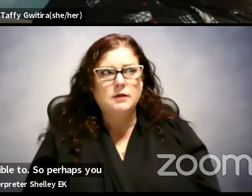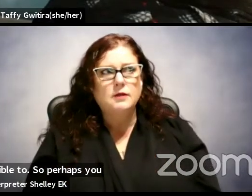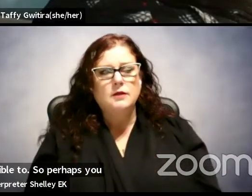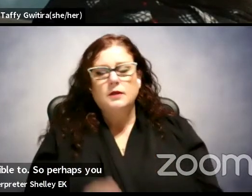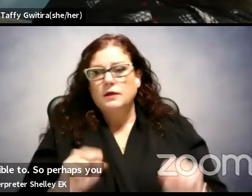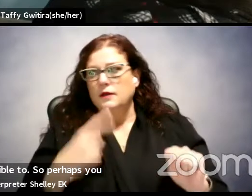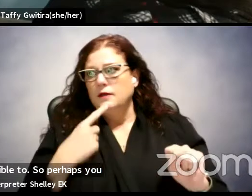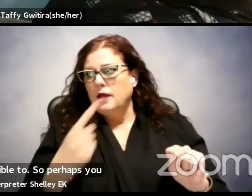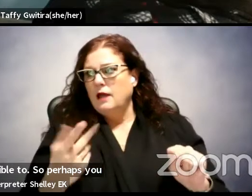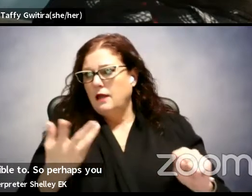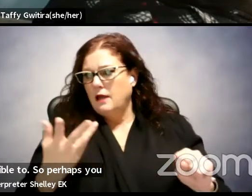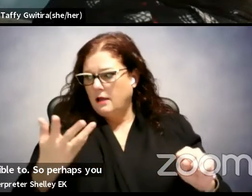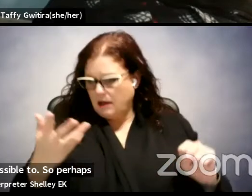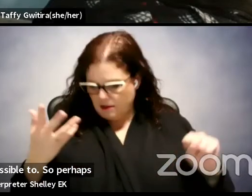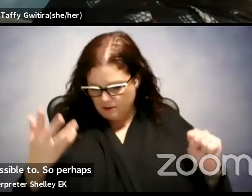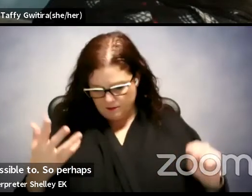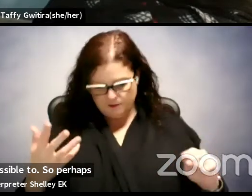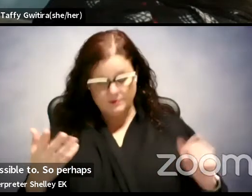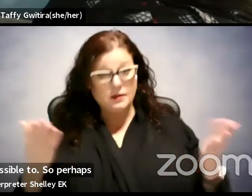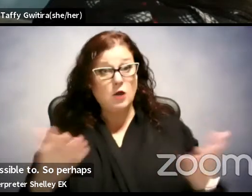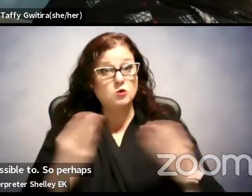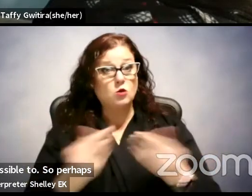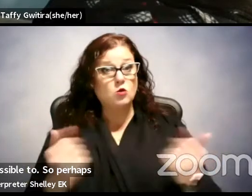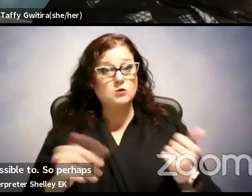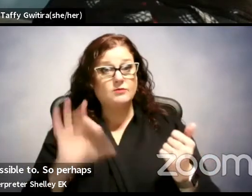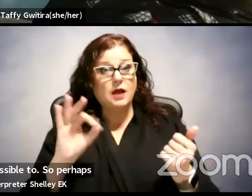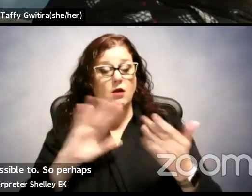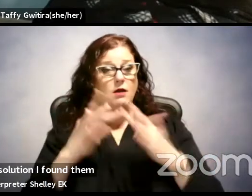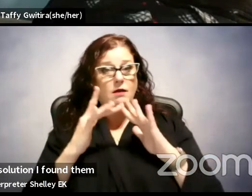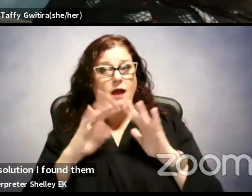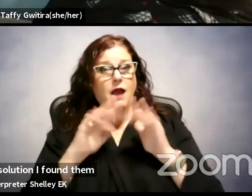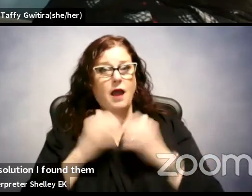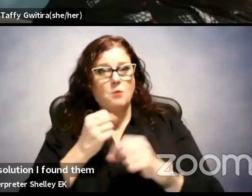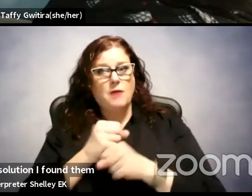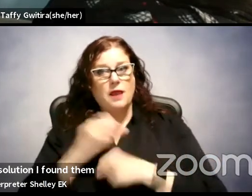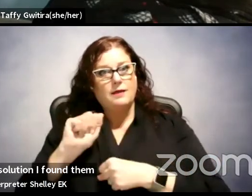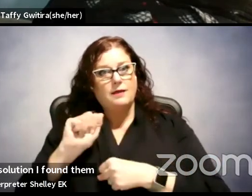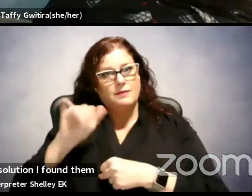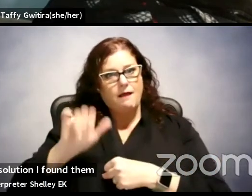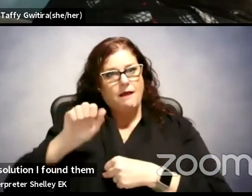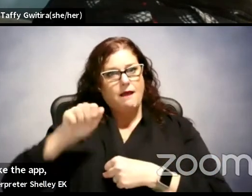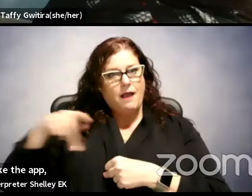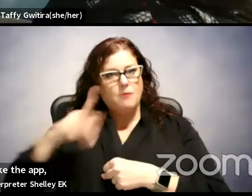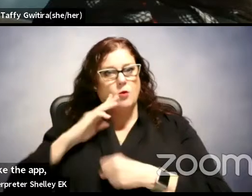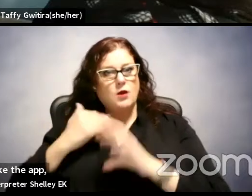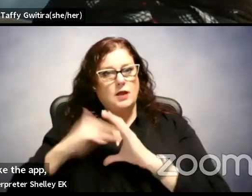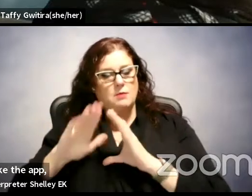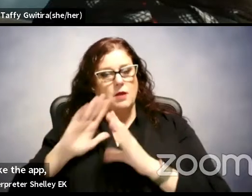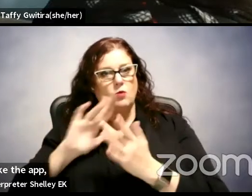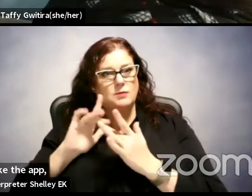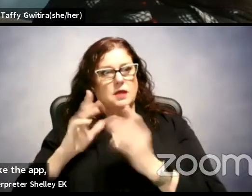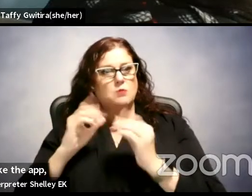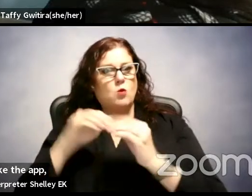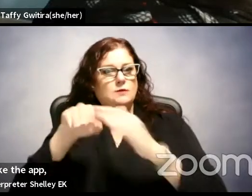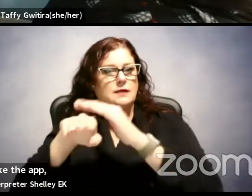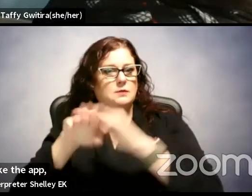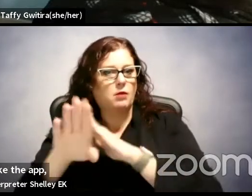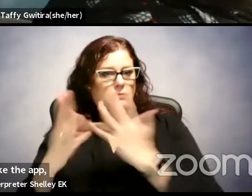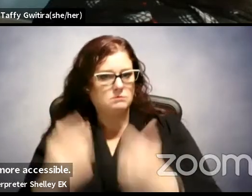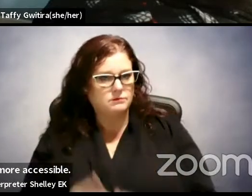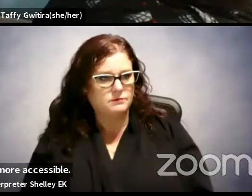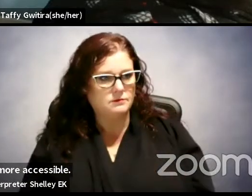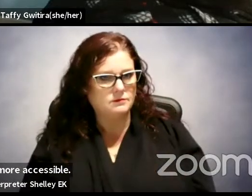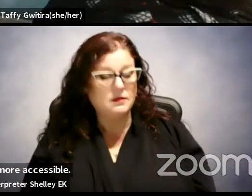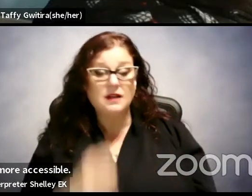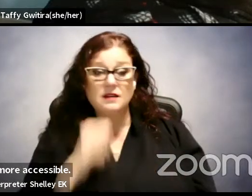say, here's a solution I found online to how to make the app or your emails or your website more accessible, right? It's